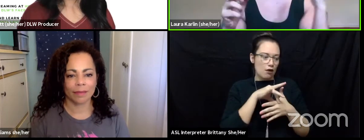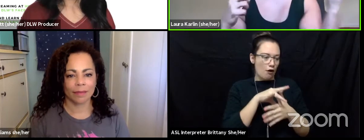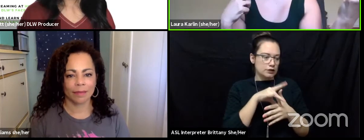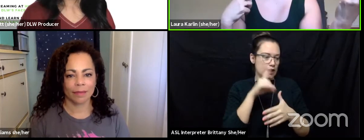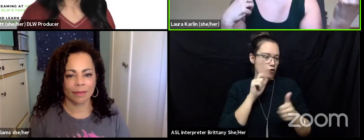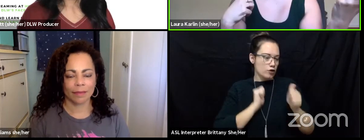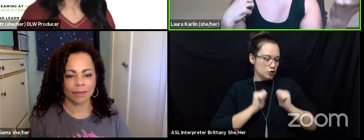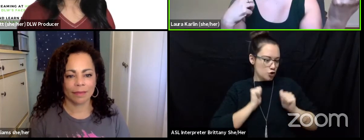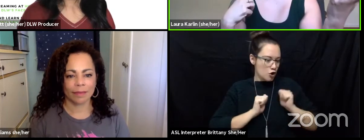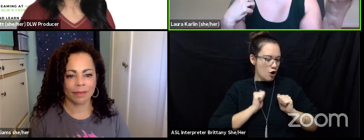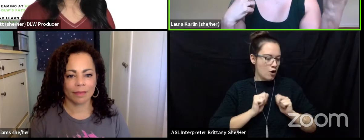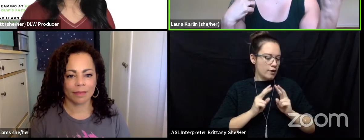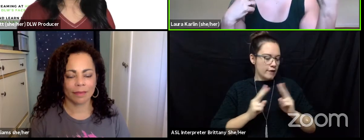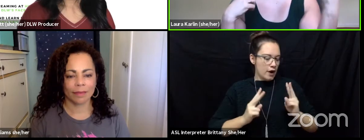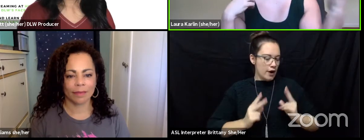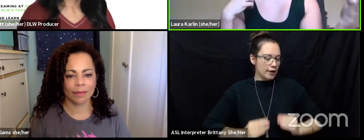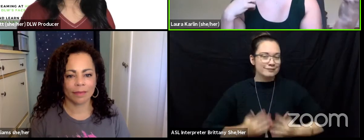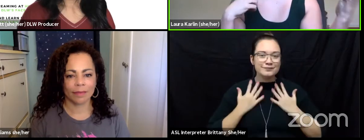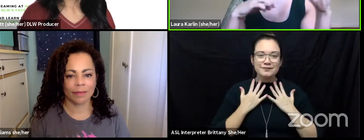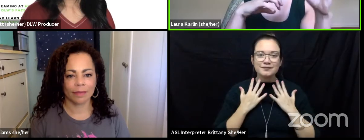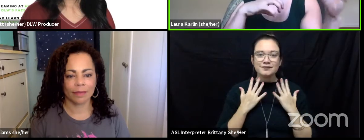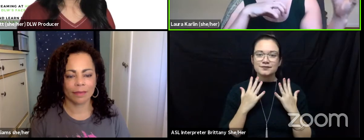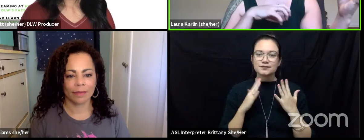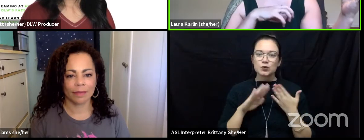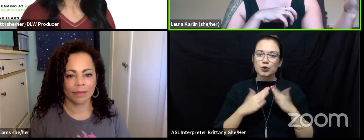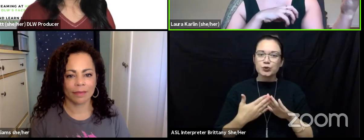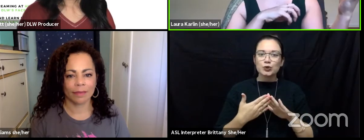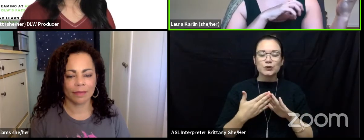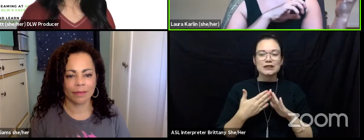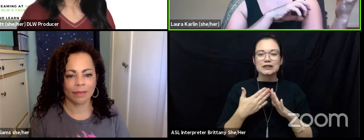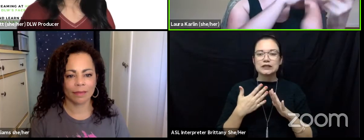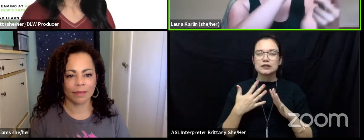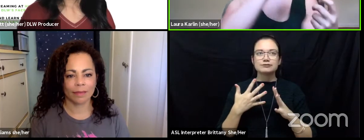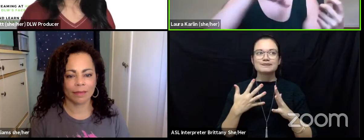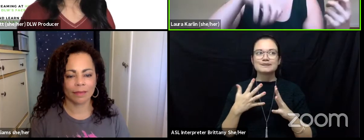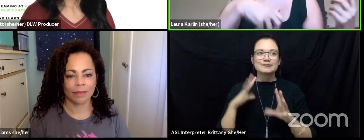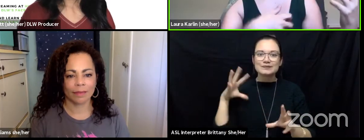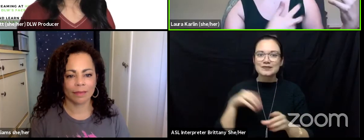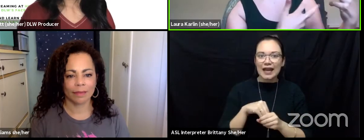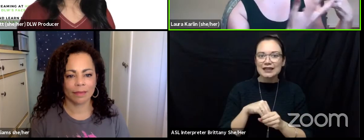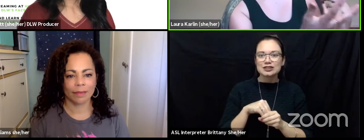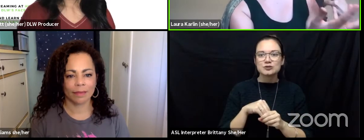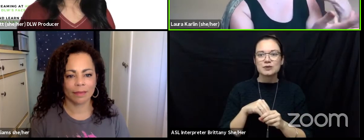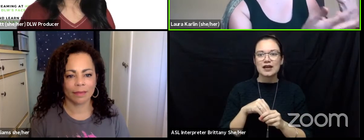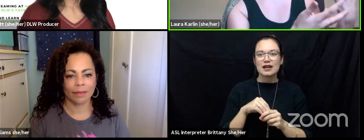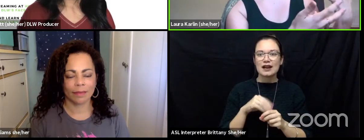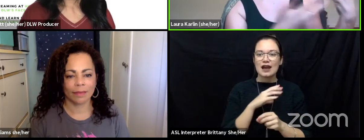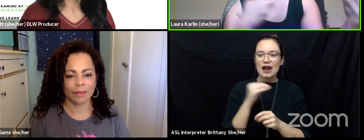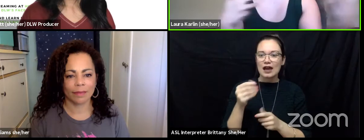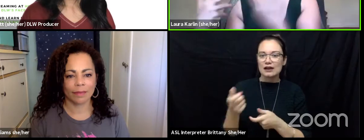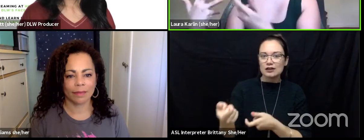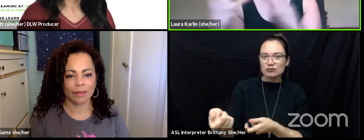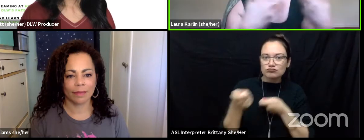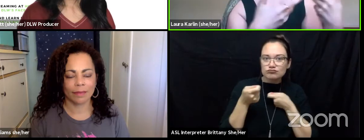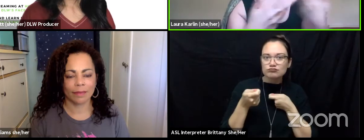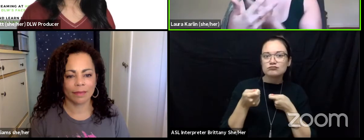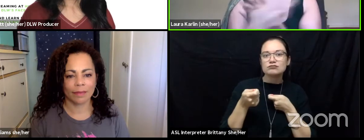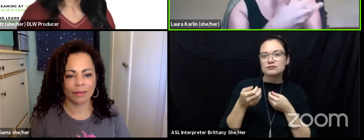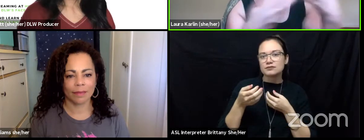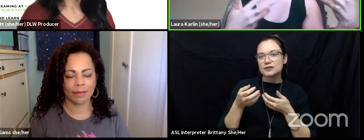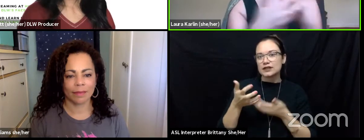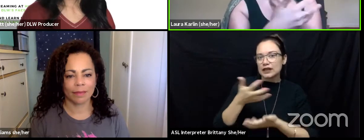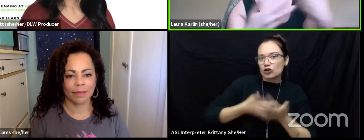as inspiring community engagement that surrounds and feeds into and interacts